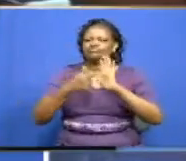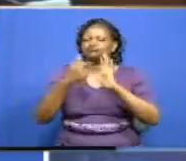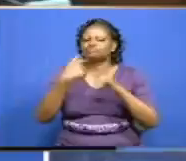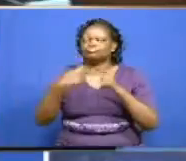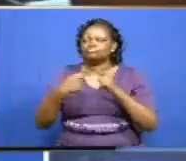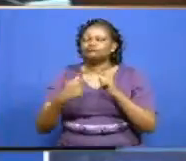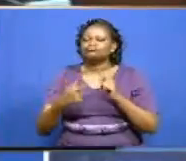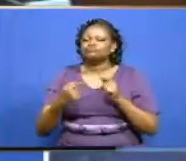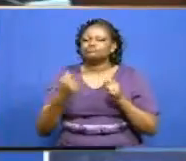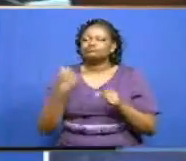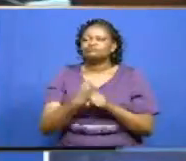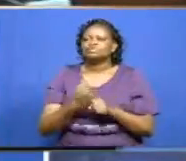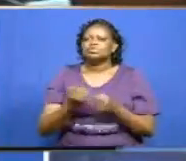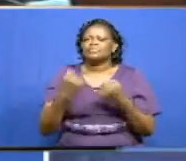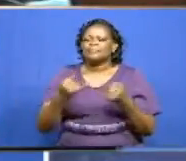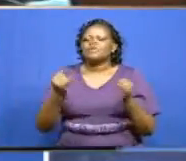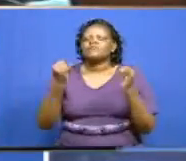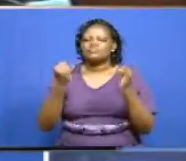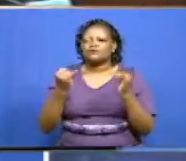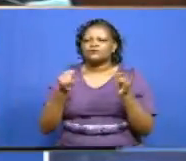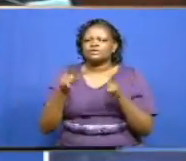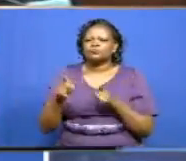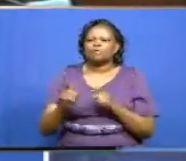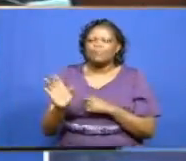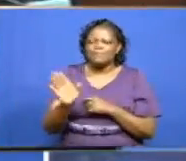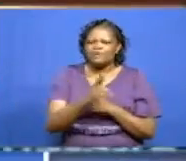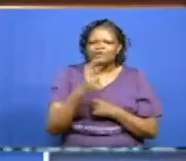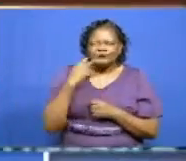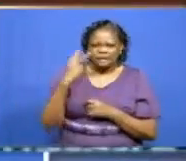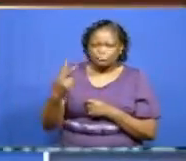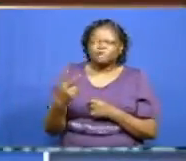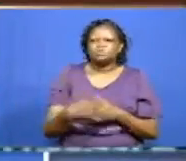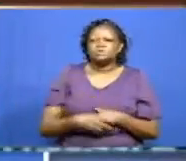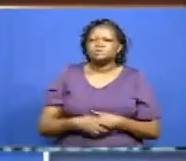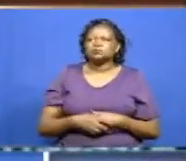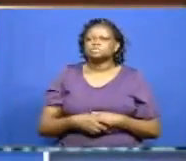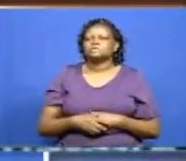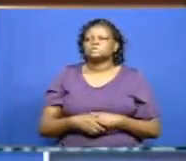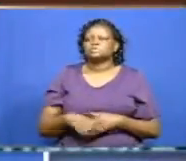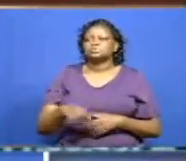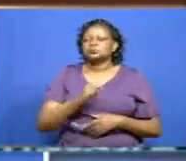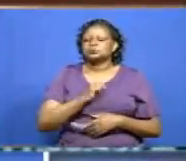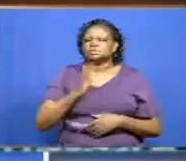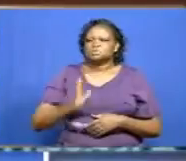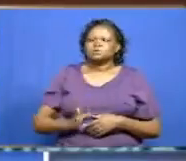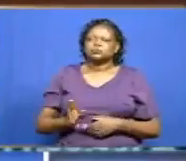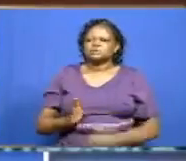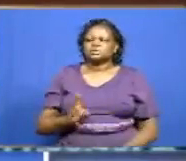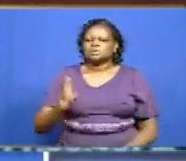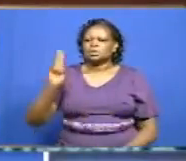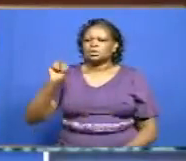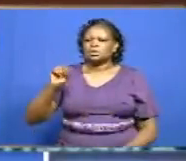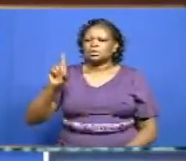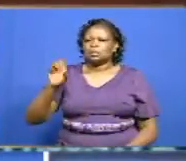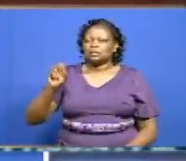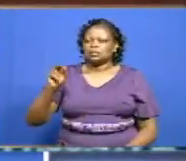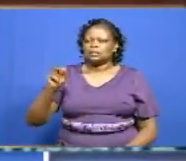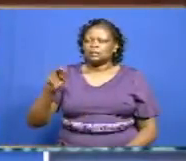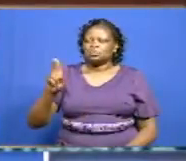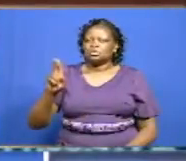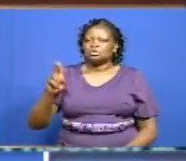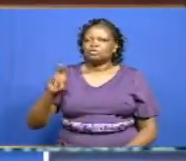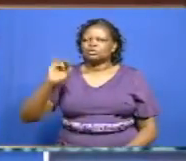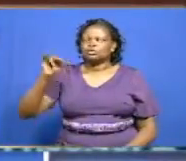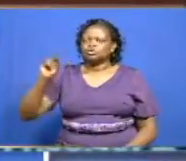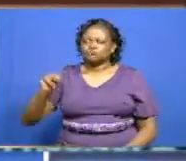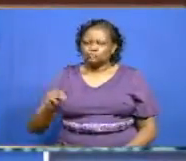in the implementation of his administration's vision. Senator Nderito John Kenywa, Laikipia